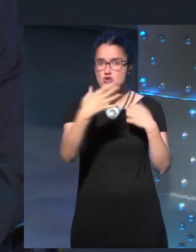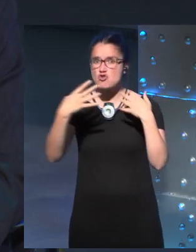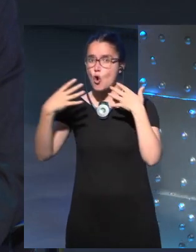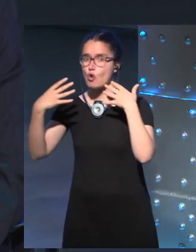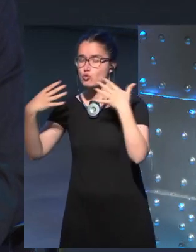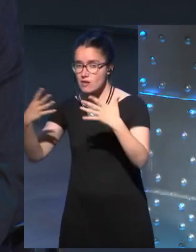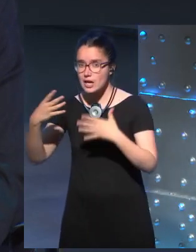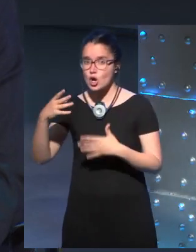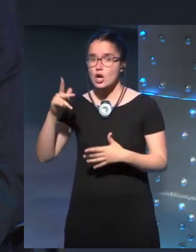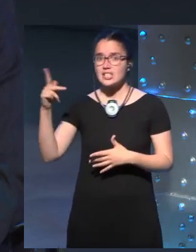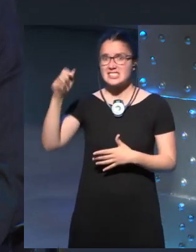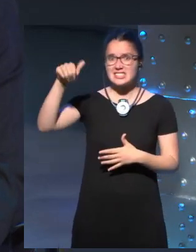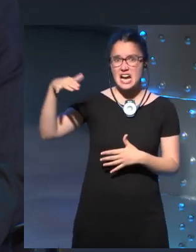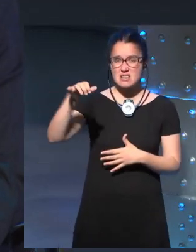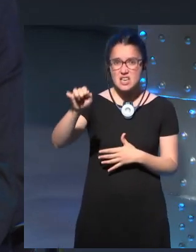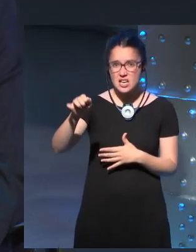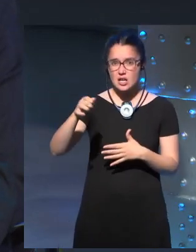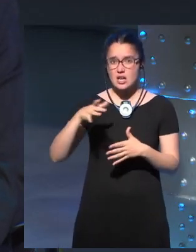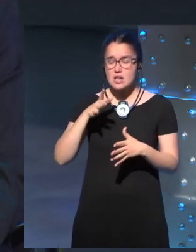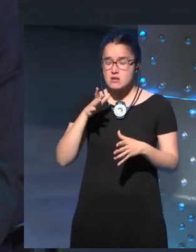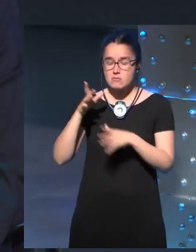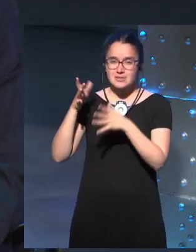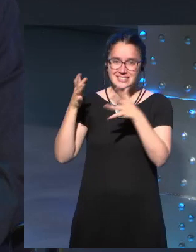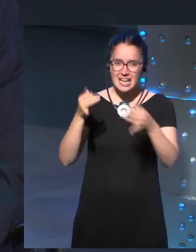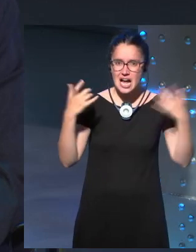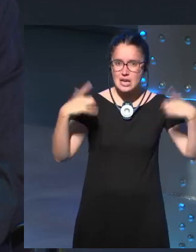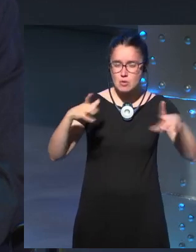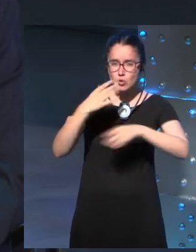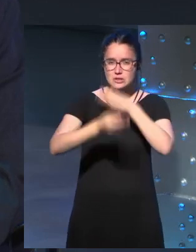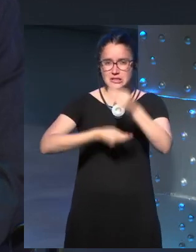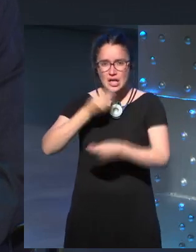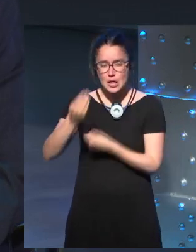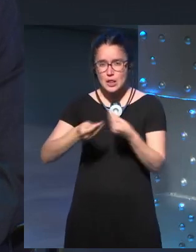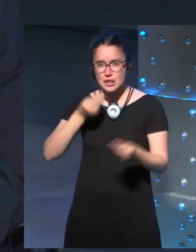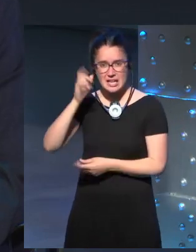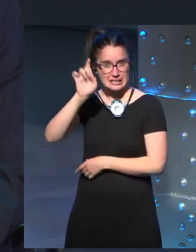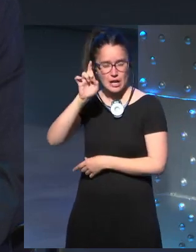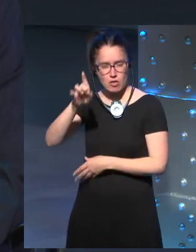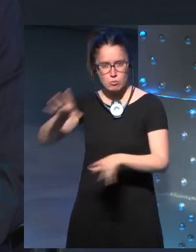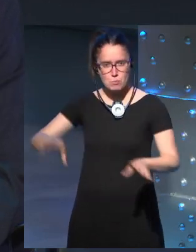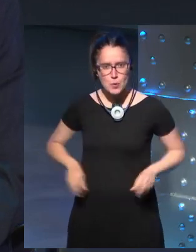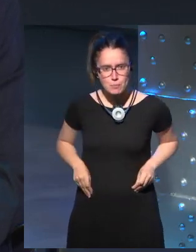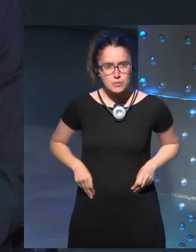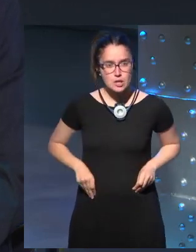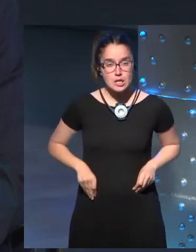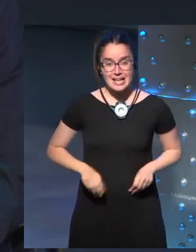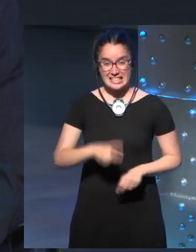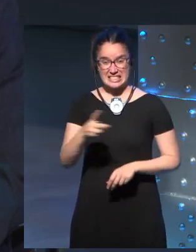Bill Shankly came to 58, maybe came from Huddersfield, he became the coach of